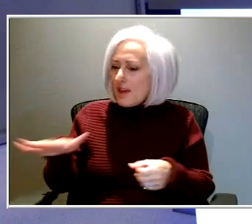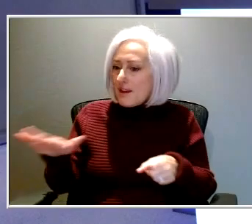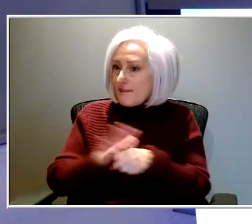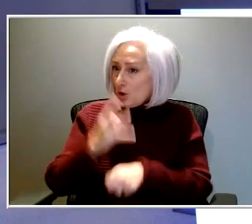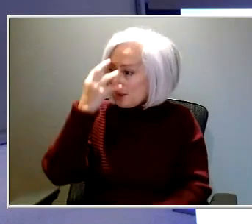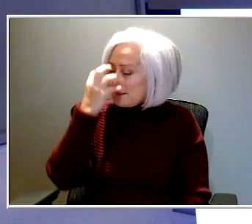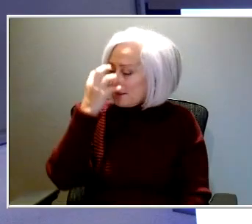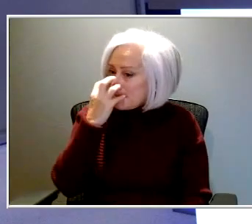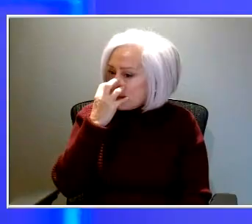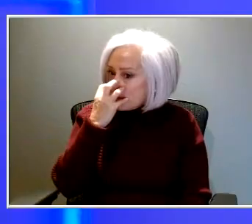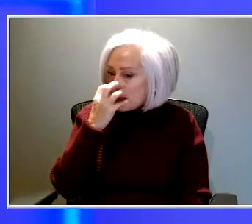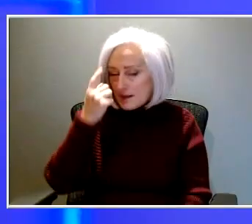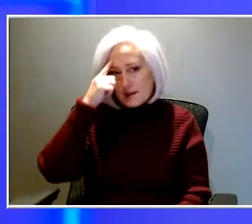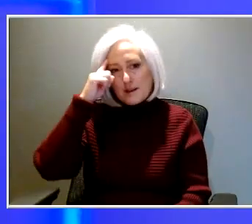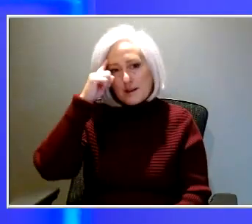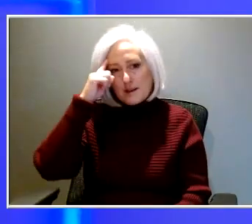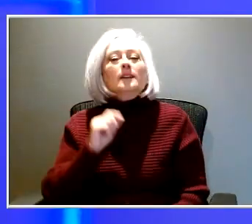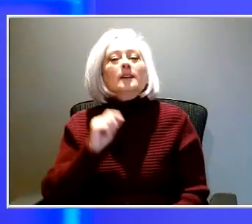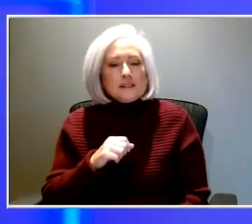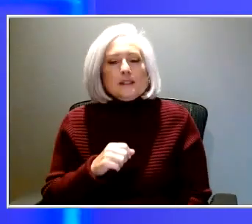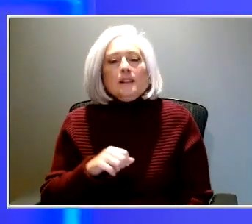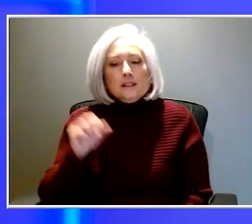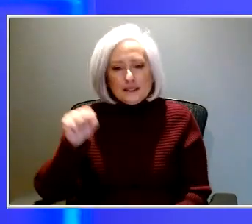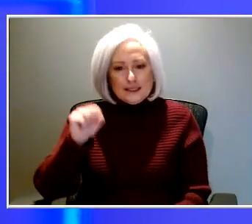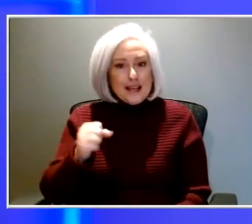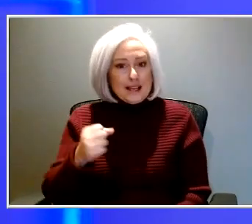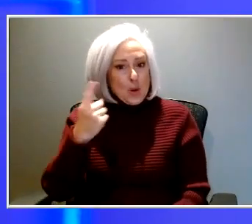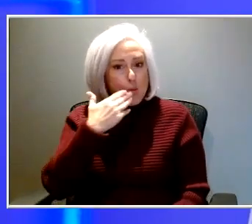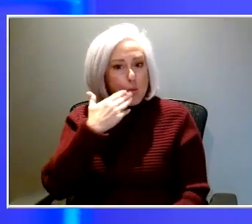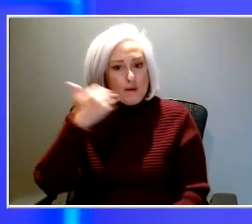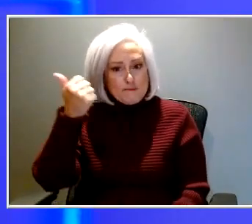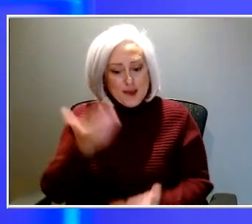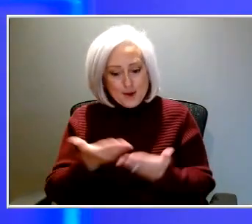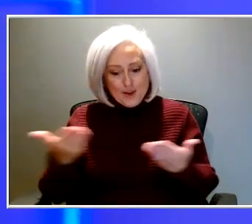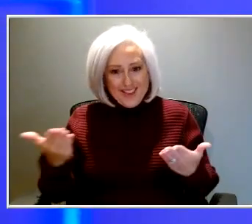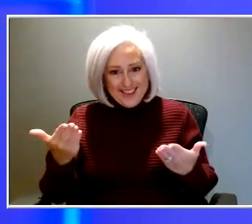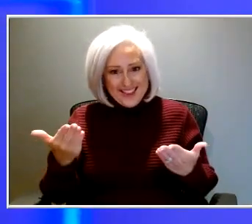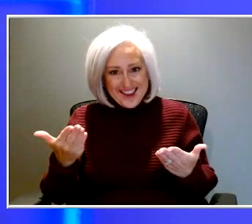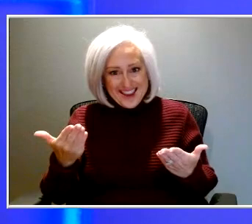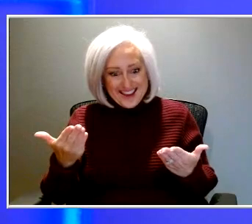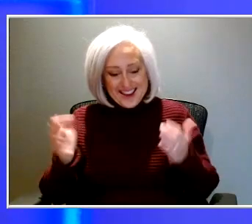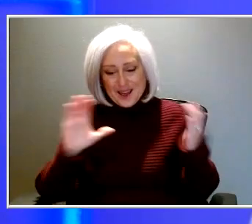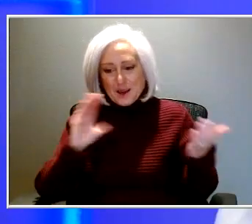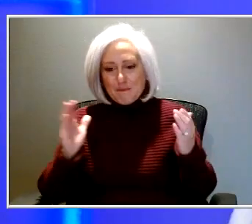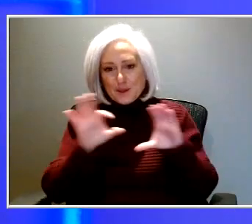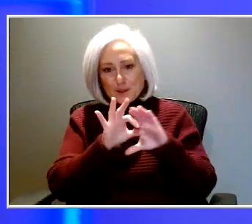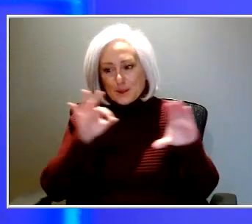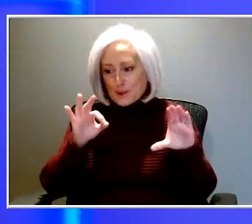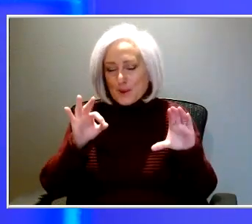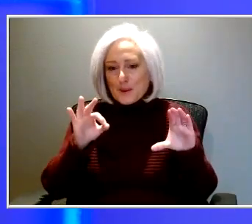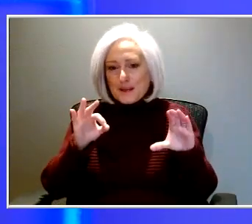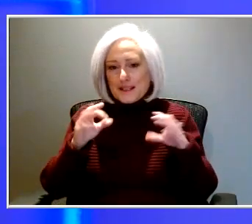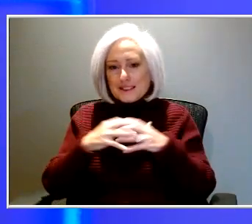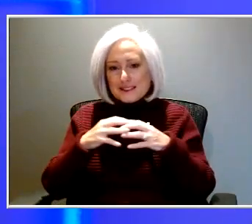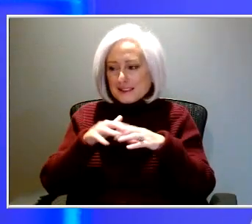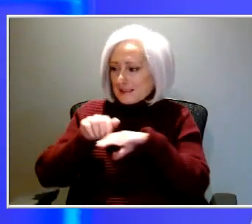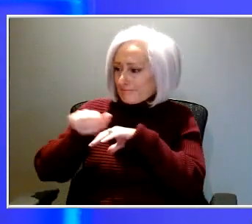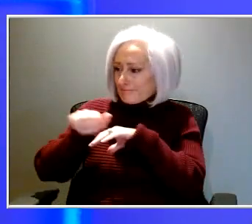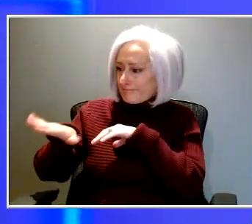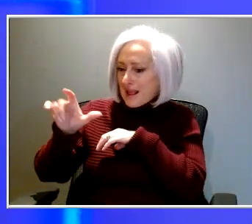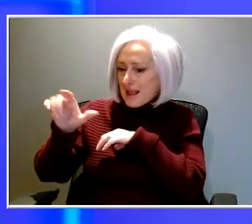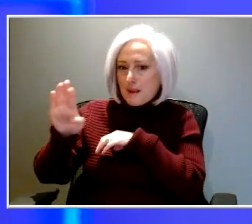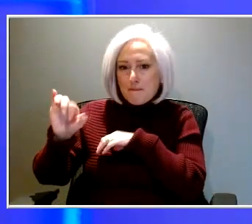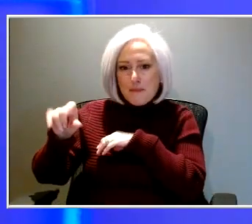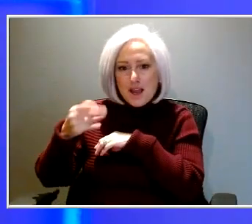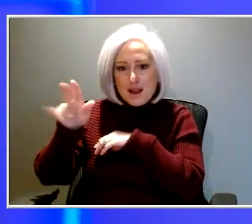Yes. I guess one of the better things about this procedure than the biopsy, which I was comparing it to, is that we do